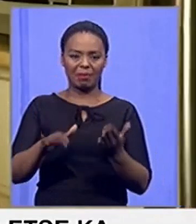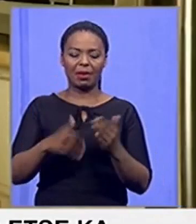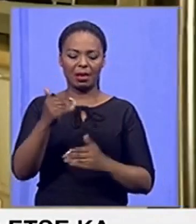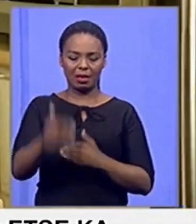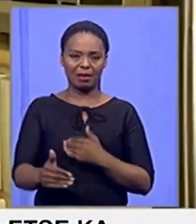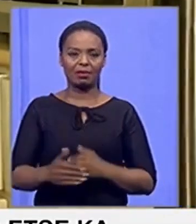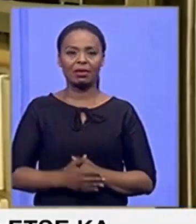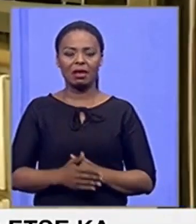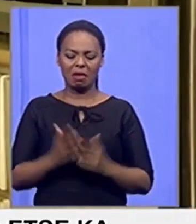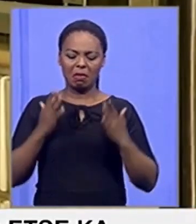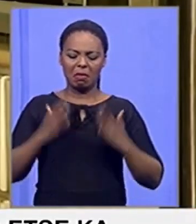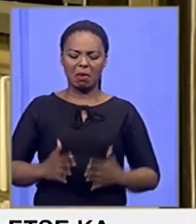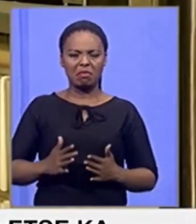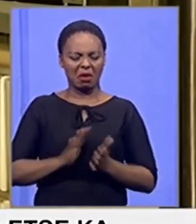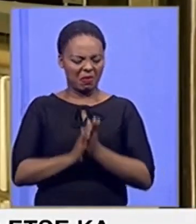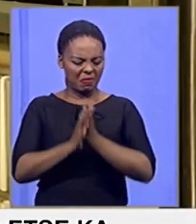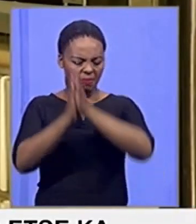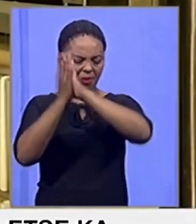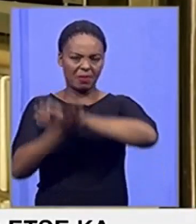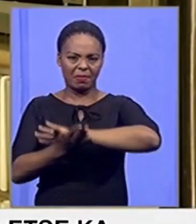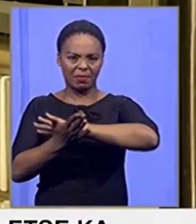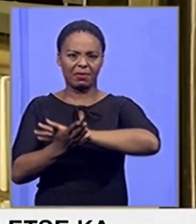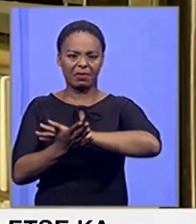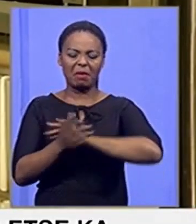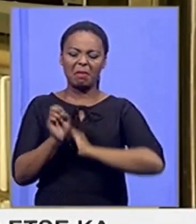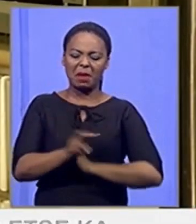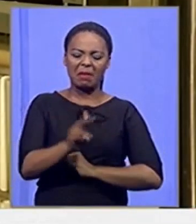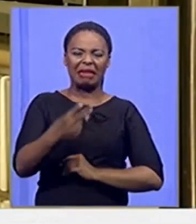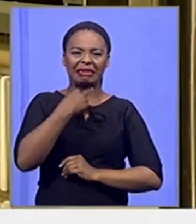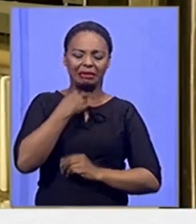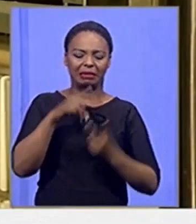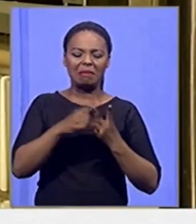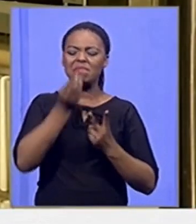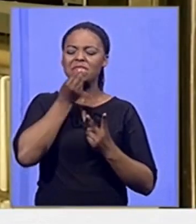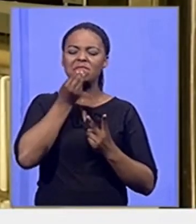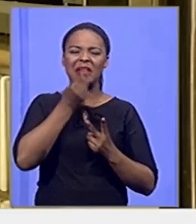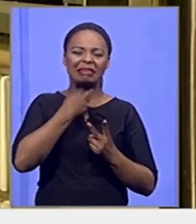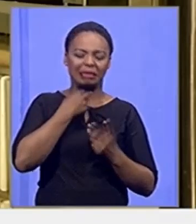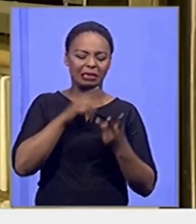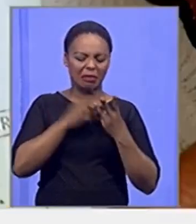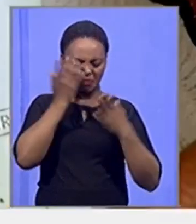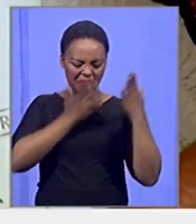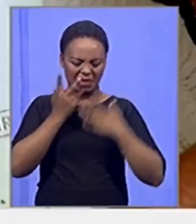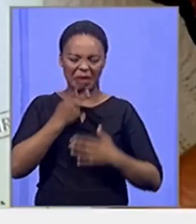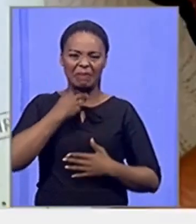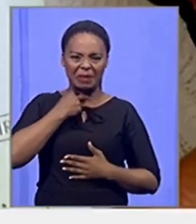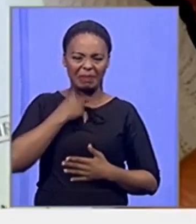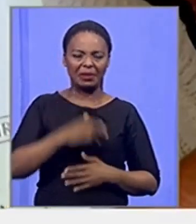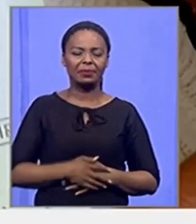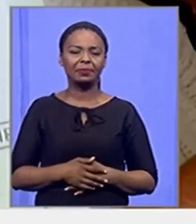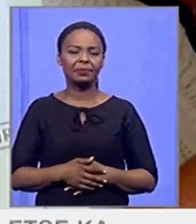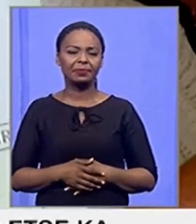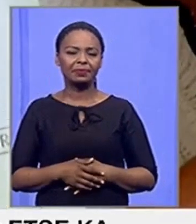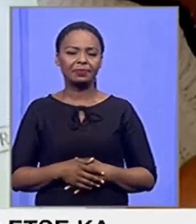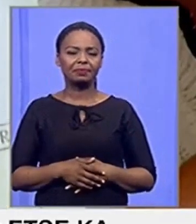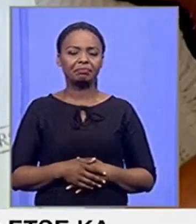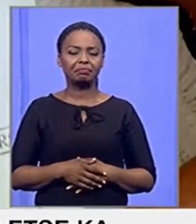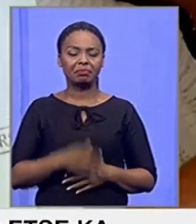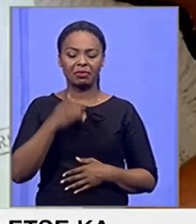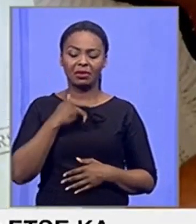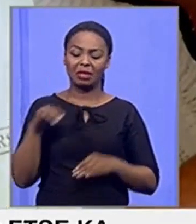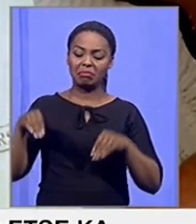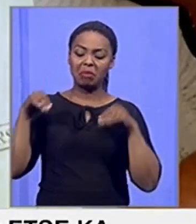tsa mmele mme a se a hlola kgona ho tsamaya ho itjesa le ho itlhapisa hara tse ding. Ene ga ha ke dutsile yena